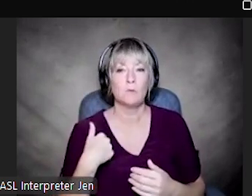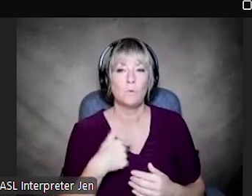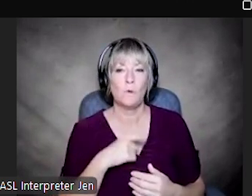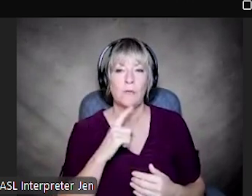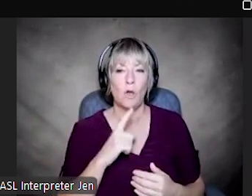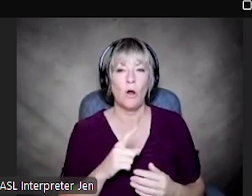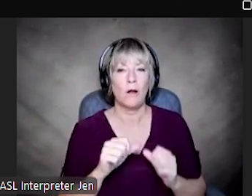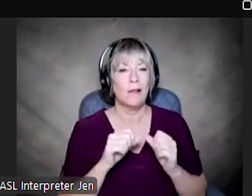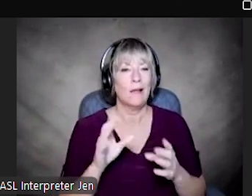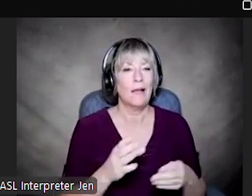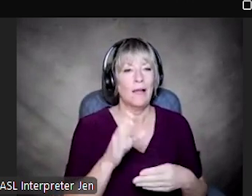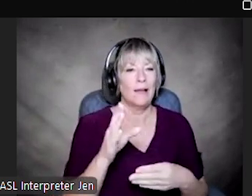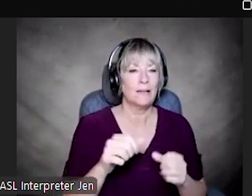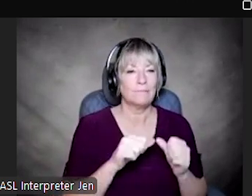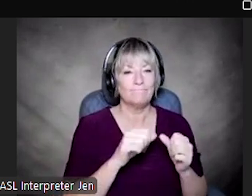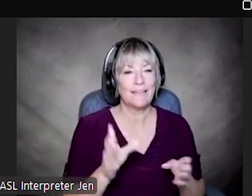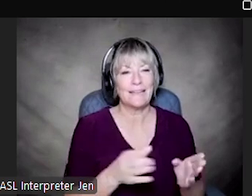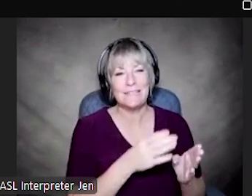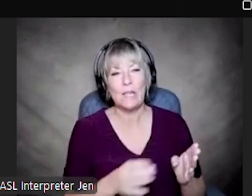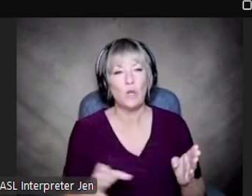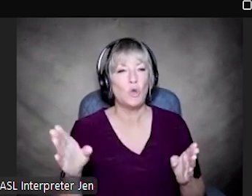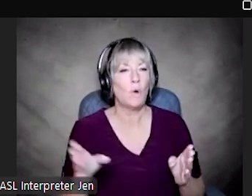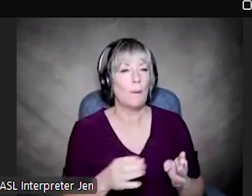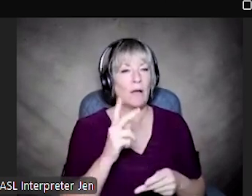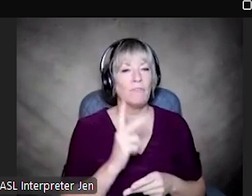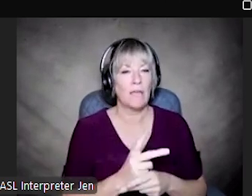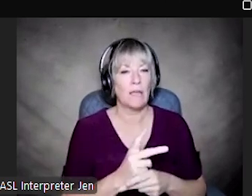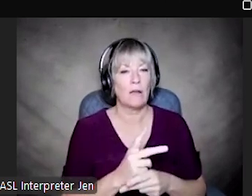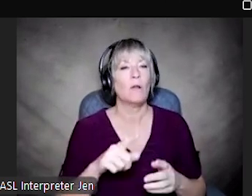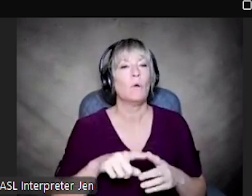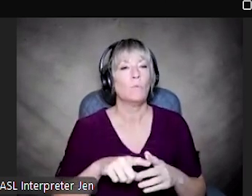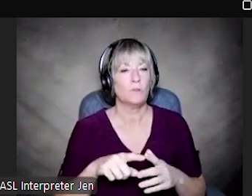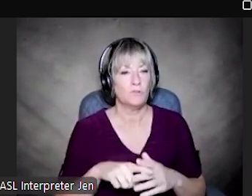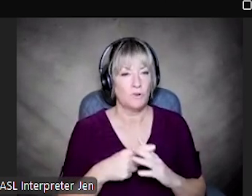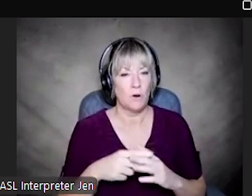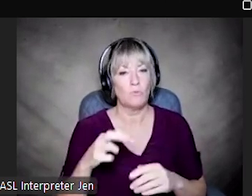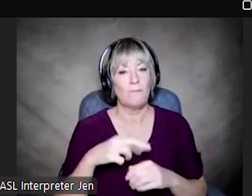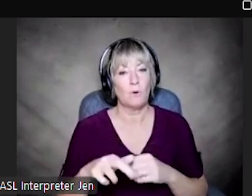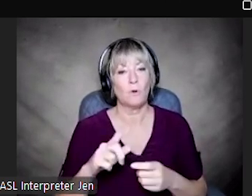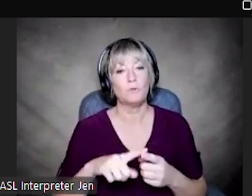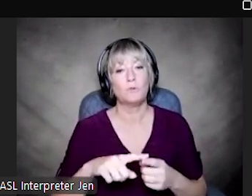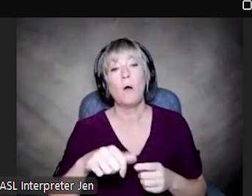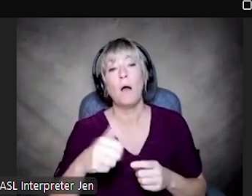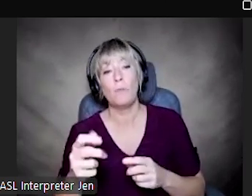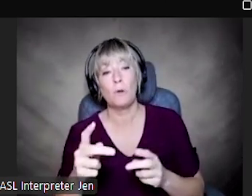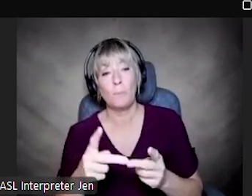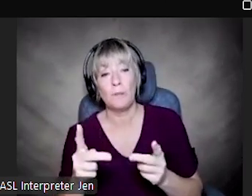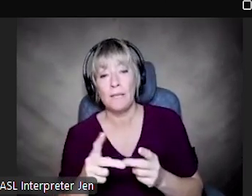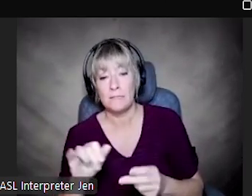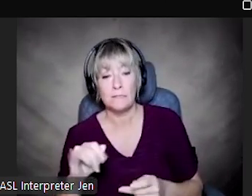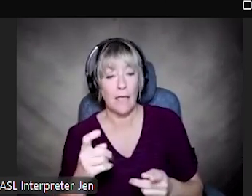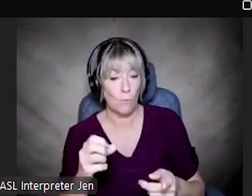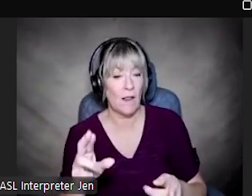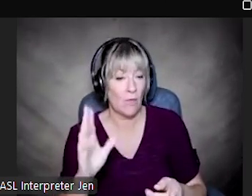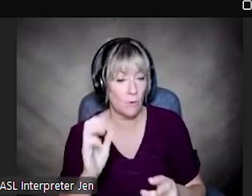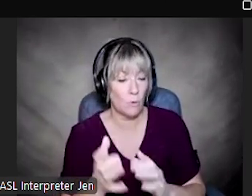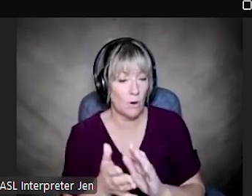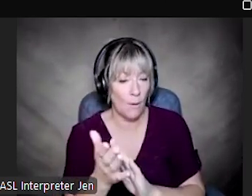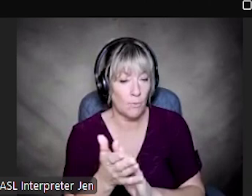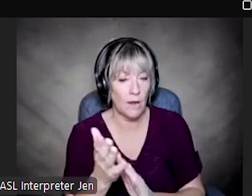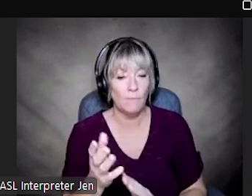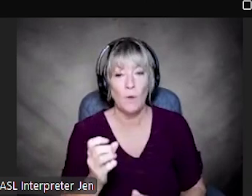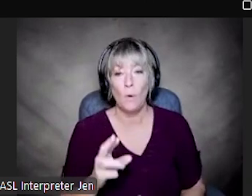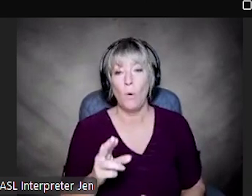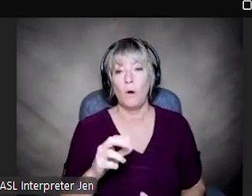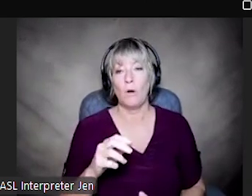a continuum of care, we serve as a referral to places that Heather would operate, or and if that person